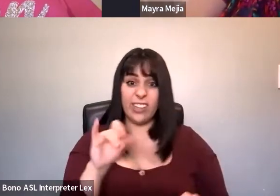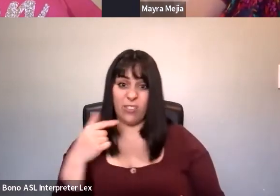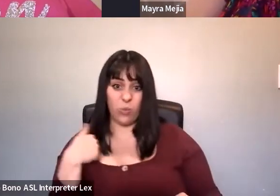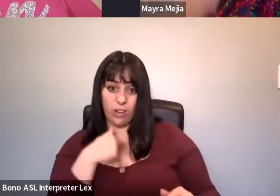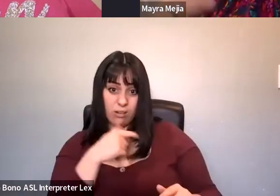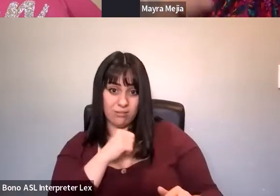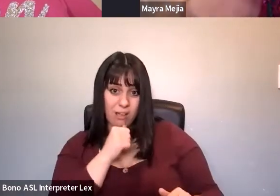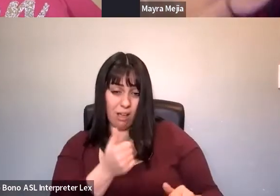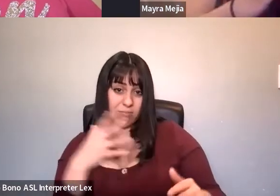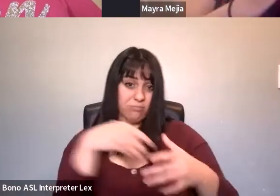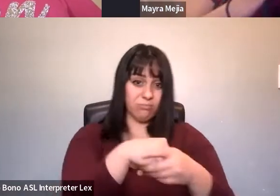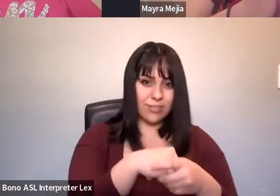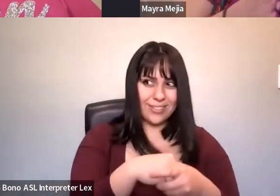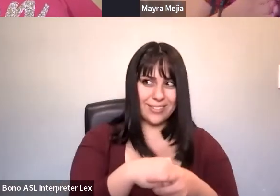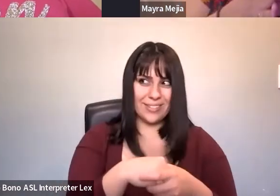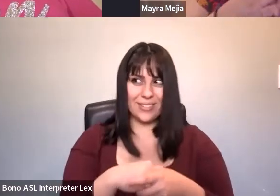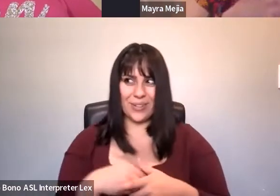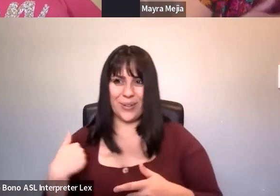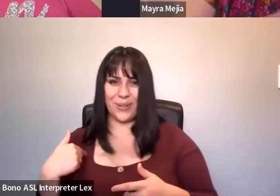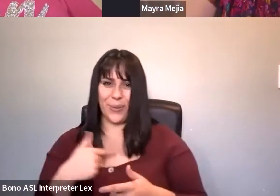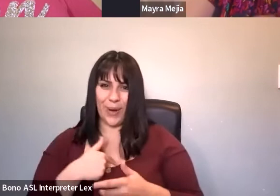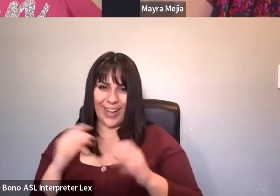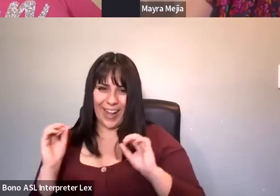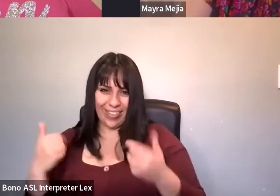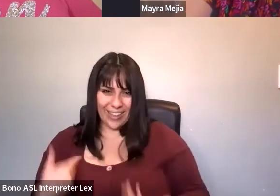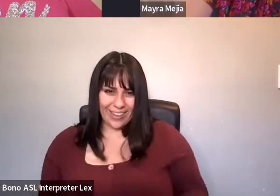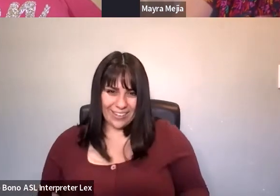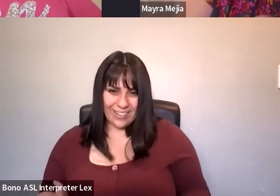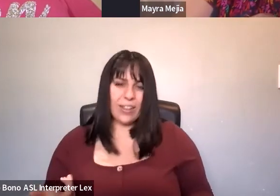like there's only so much that one person can do.